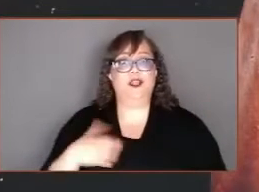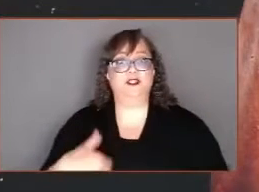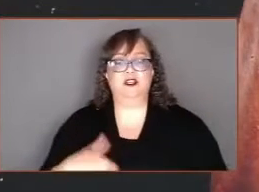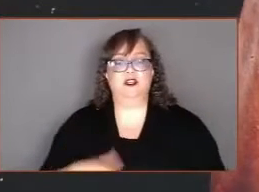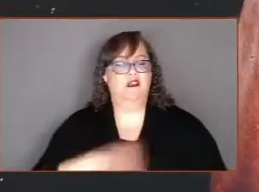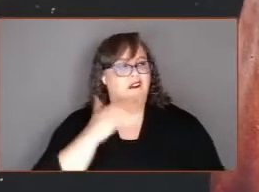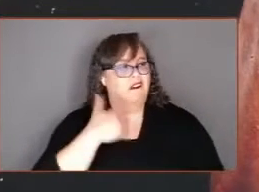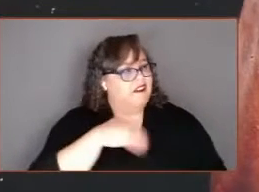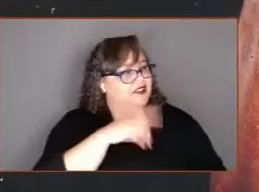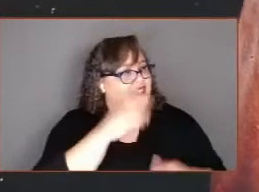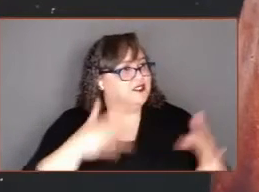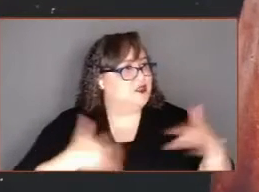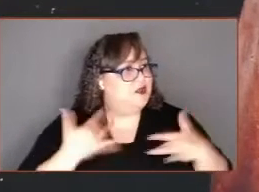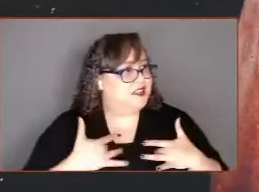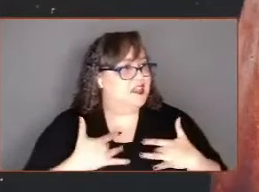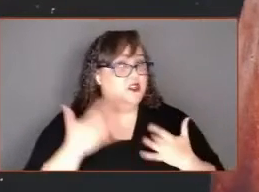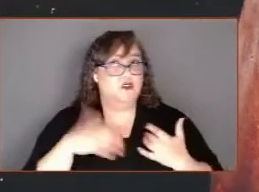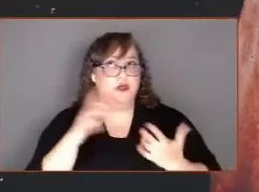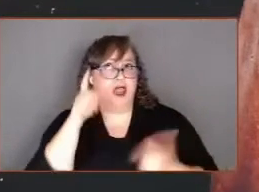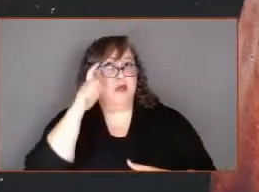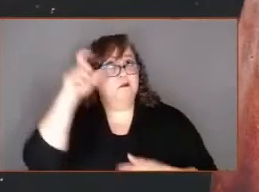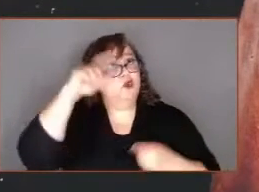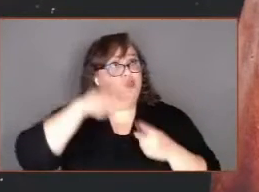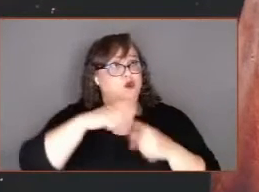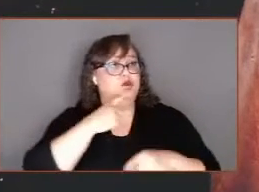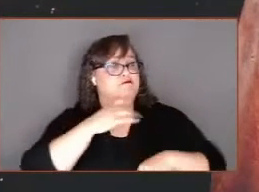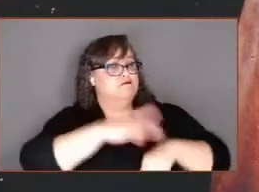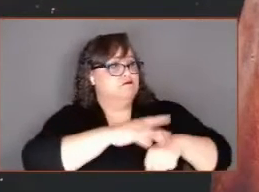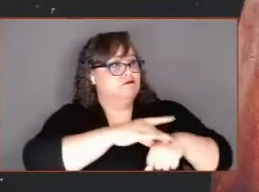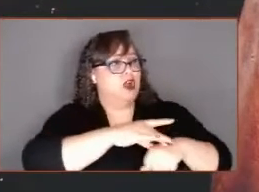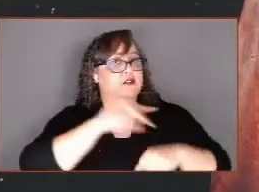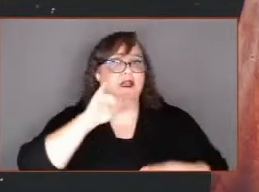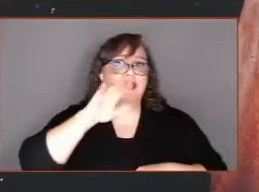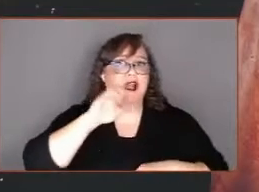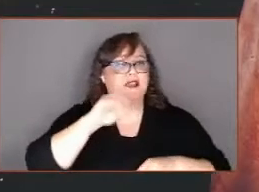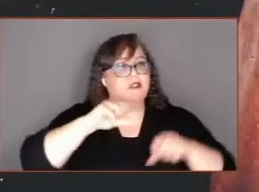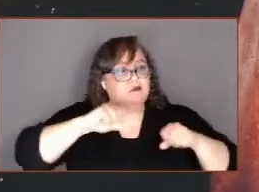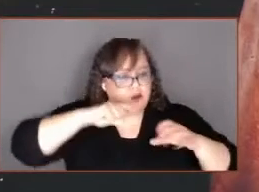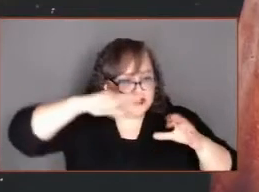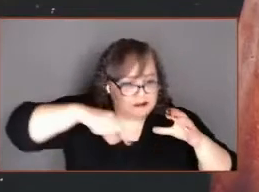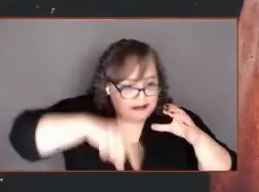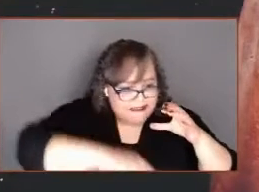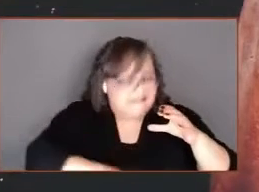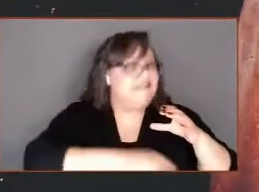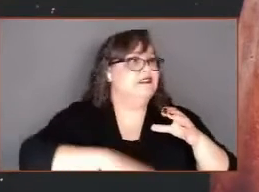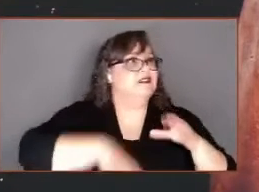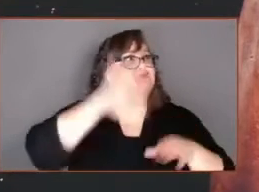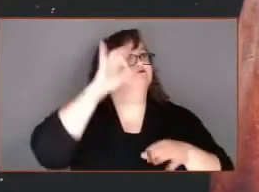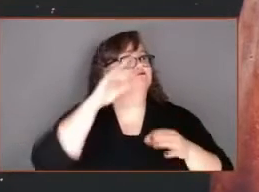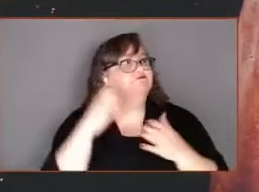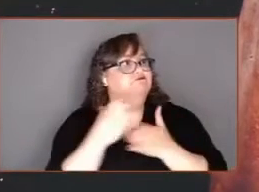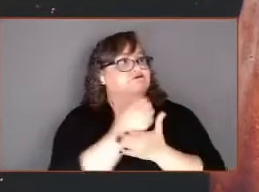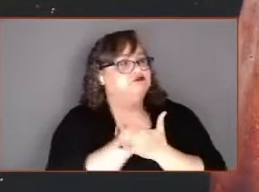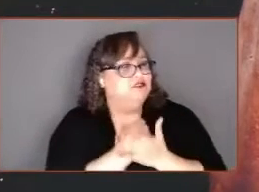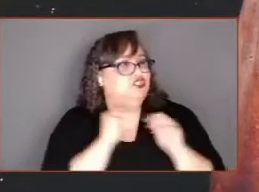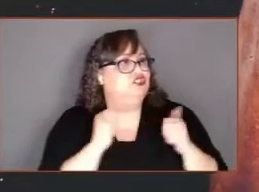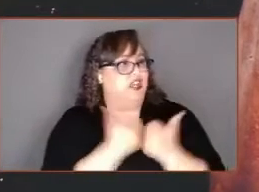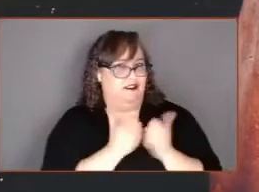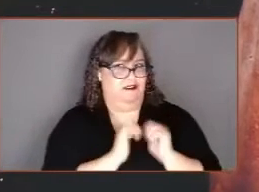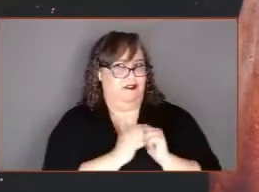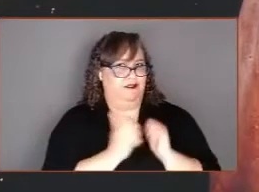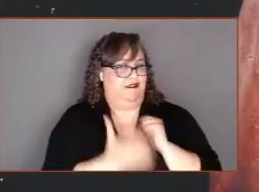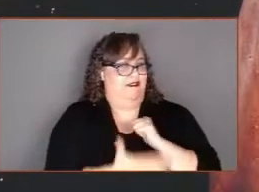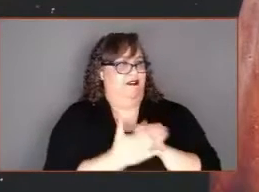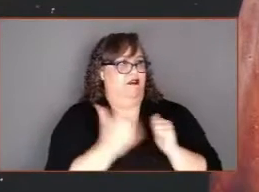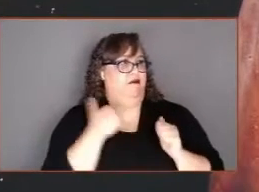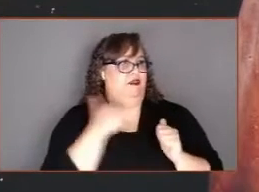and Prospecting Challenge help us achieve this goal of returning to the moon? So we are going to the South Pole, somewhere where